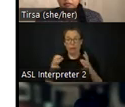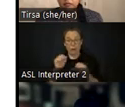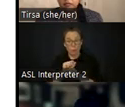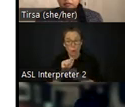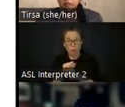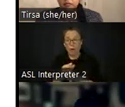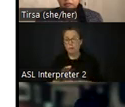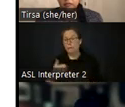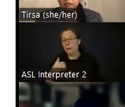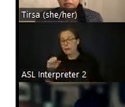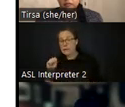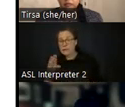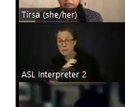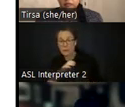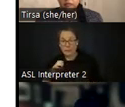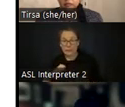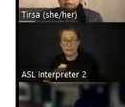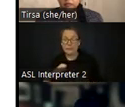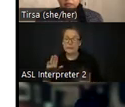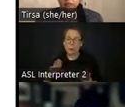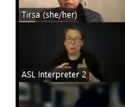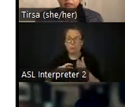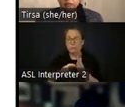membership. We wouldn't want too many of them to